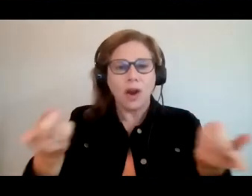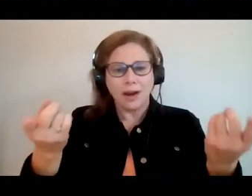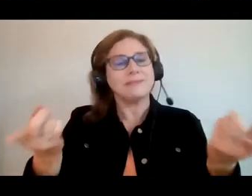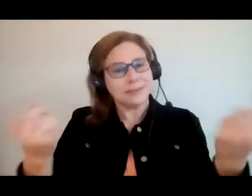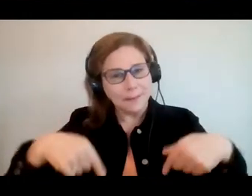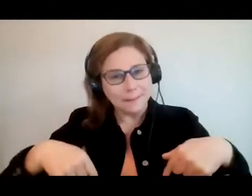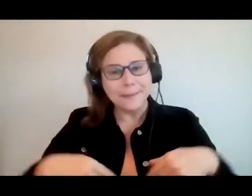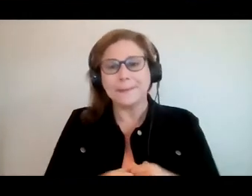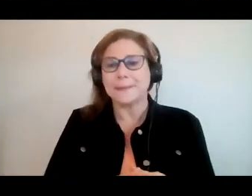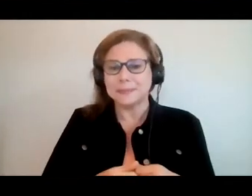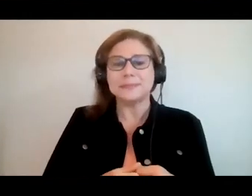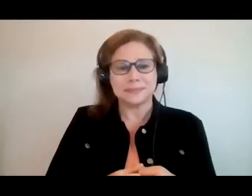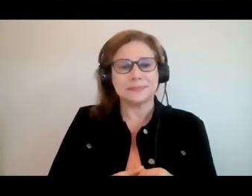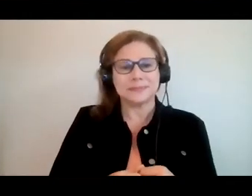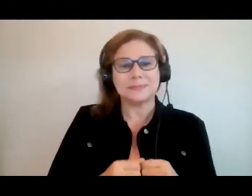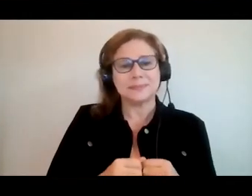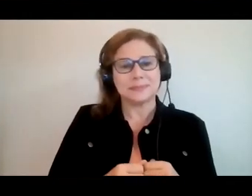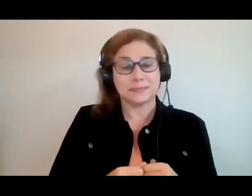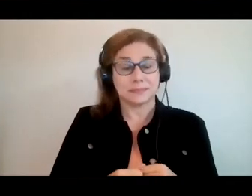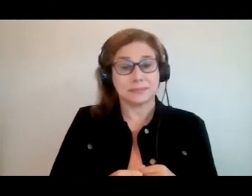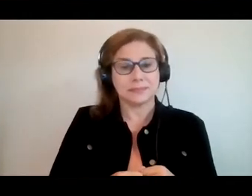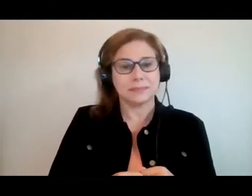us. Yeah, thank you.